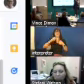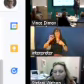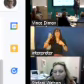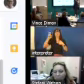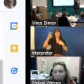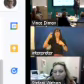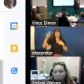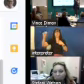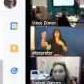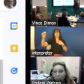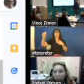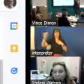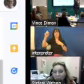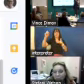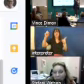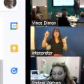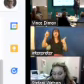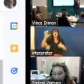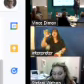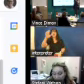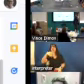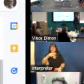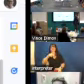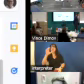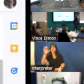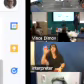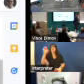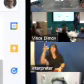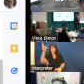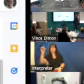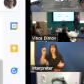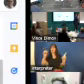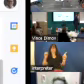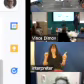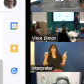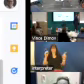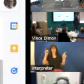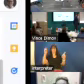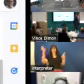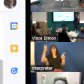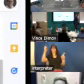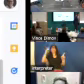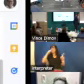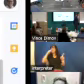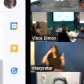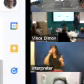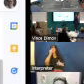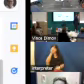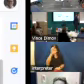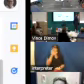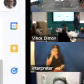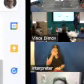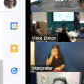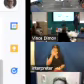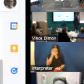an outreach teacher for Canyons and District and charter schools in Salt Lake County. And I